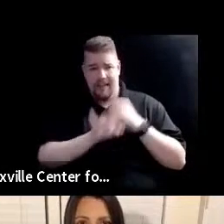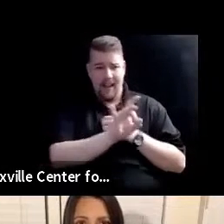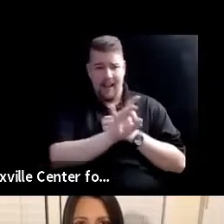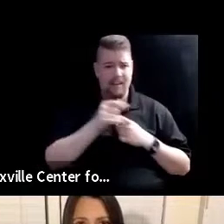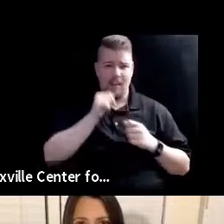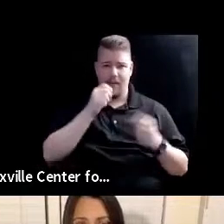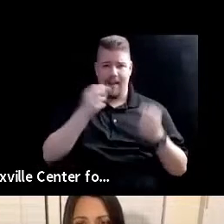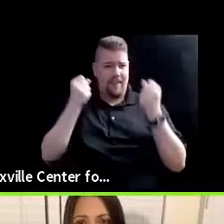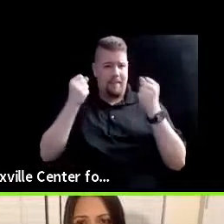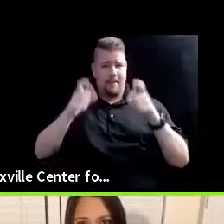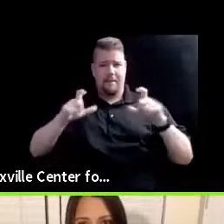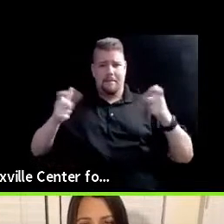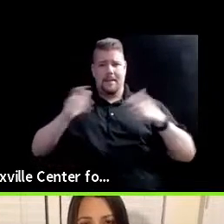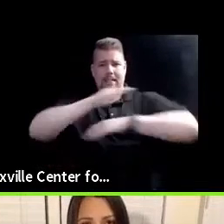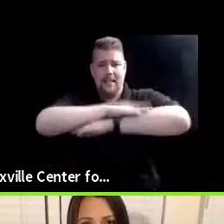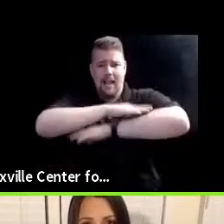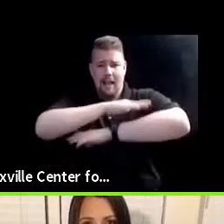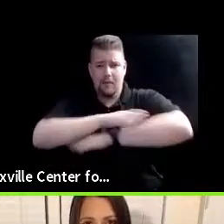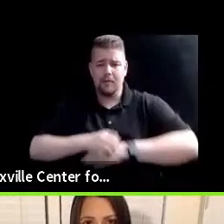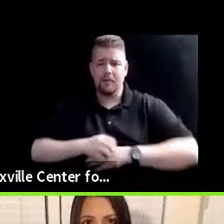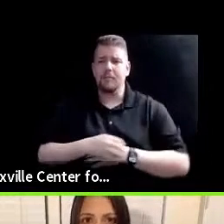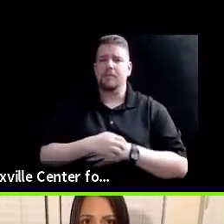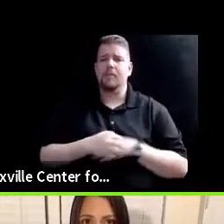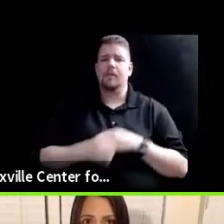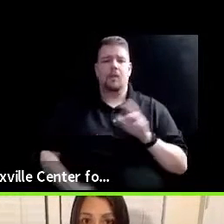tables. Here's what I was thinking.